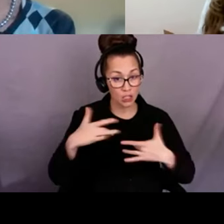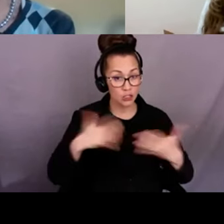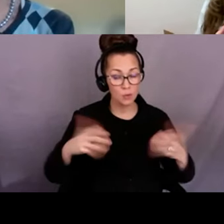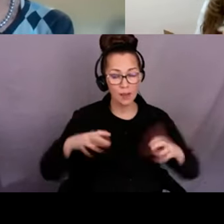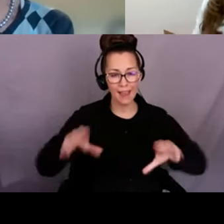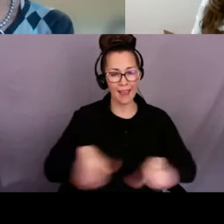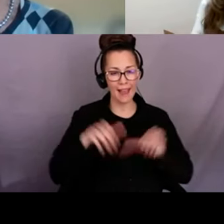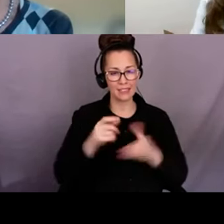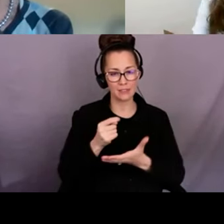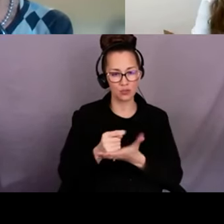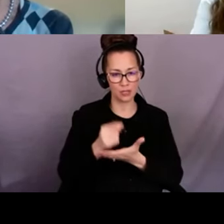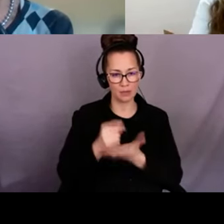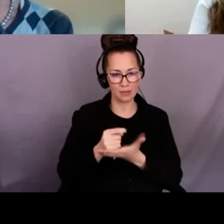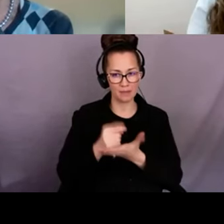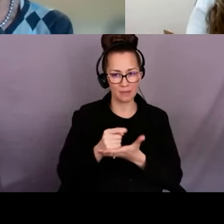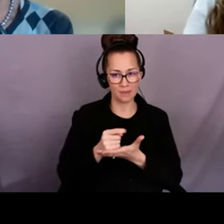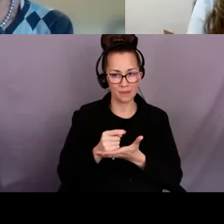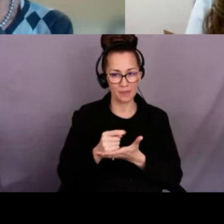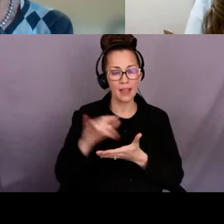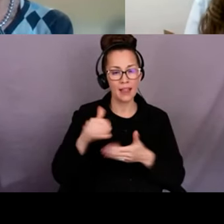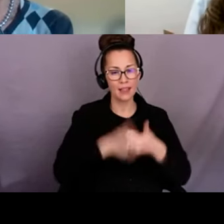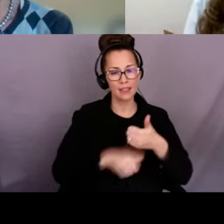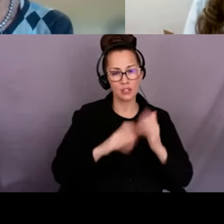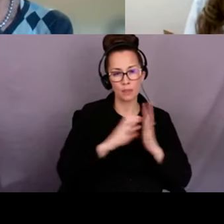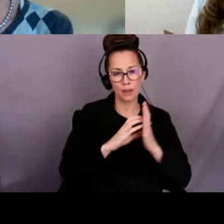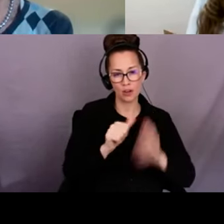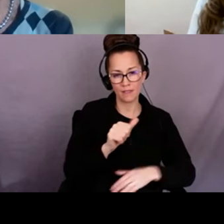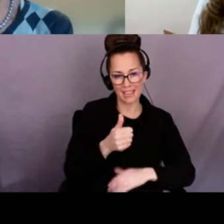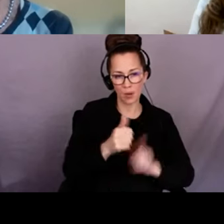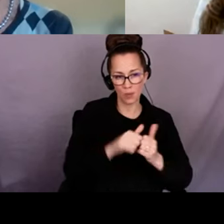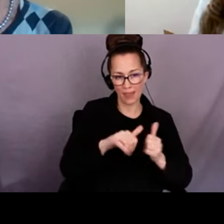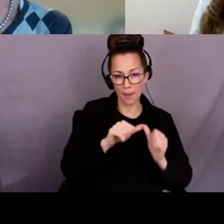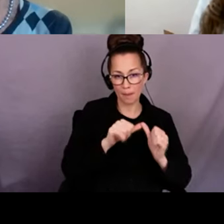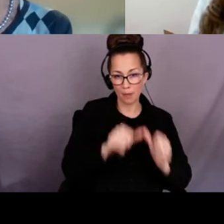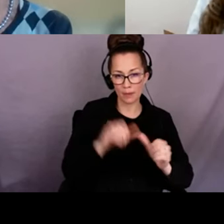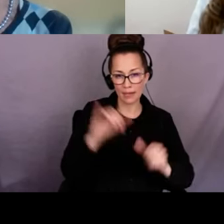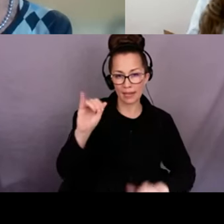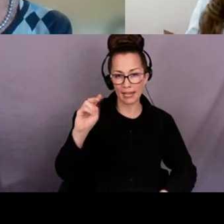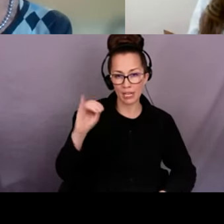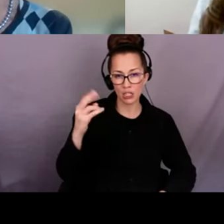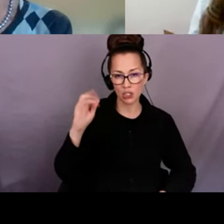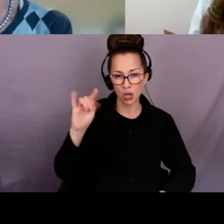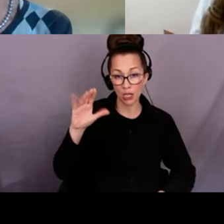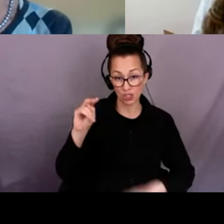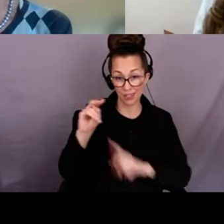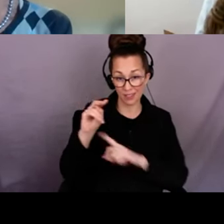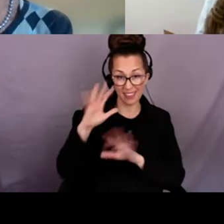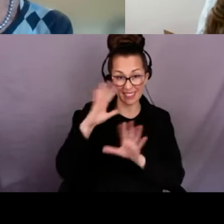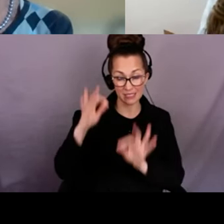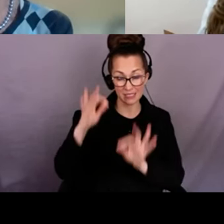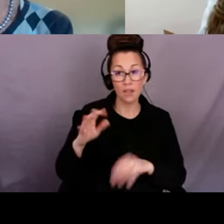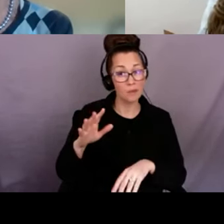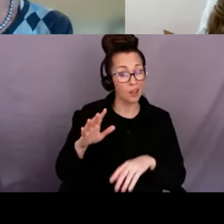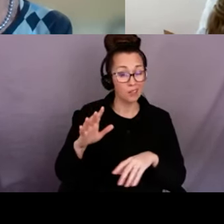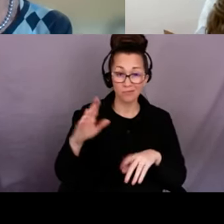treatment, which is falls under paragraph 10 of the permanent injunction. And again, this is one of those conversations, there hasn't been a